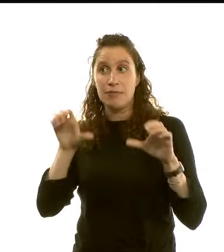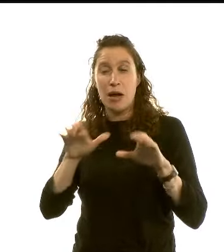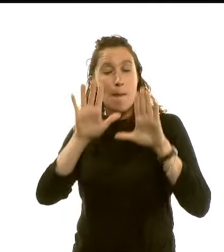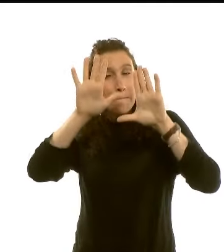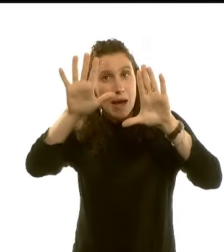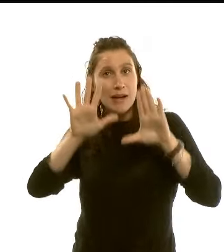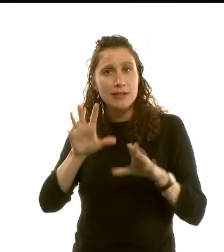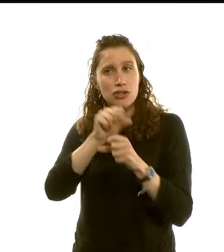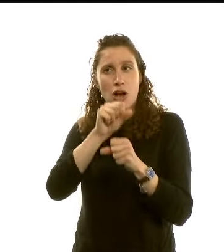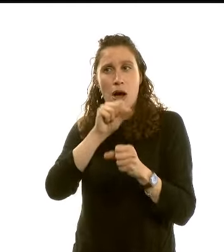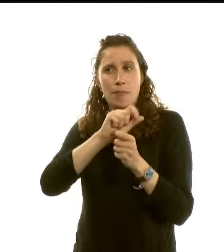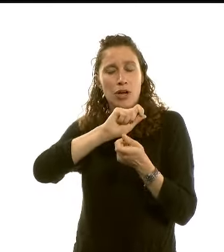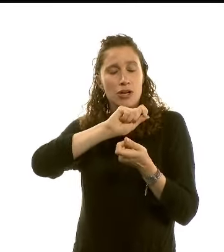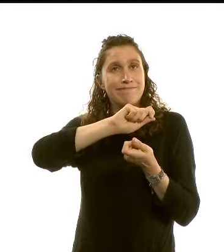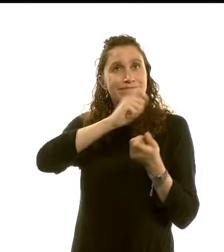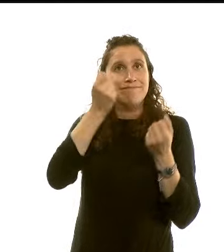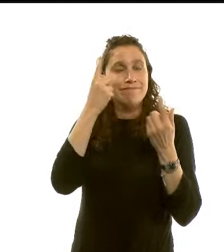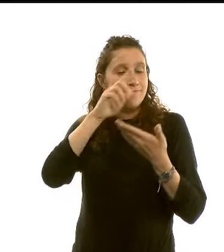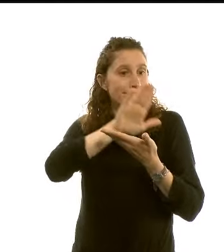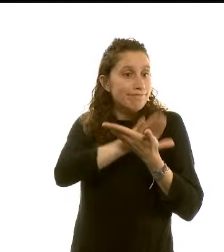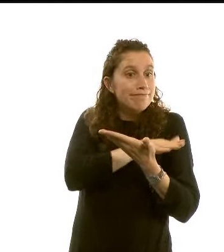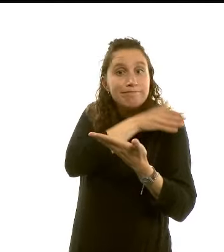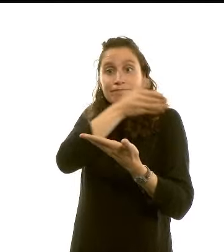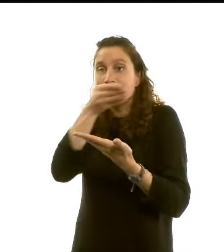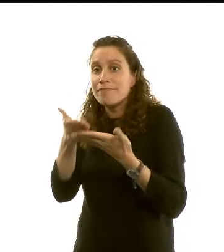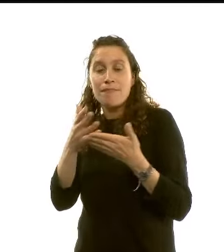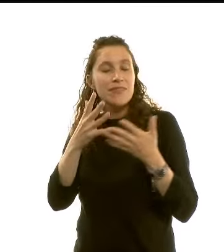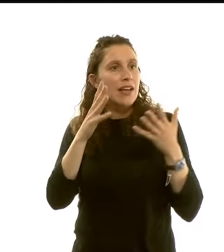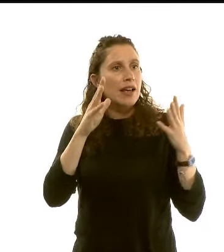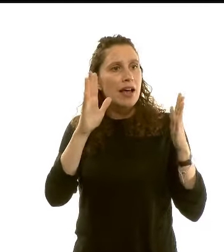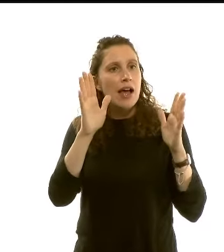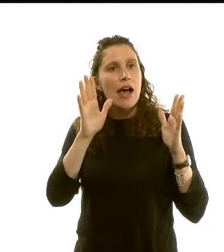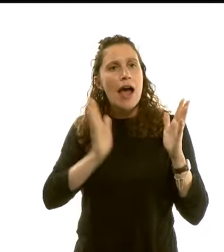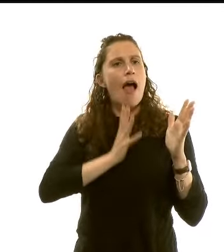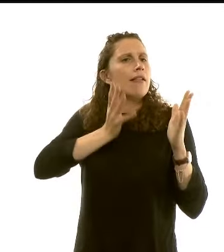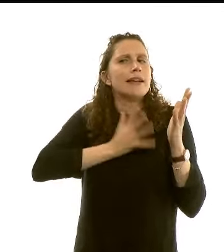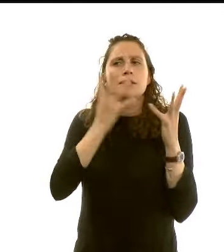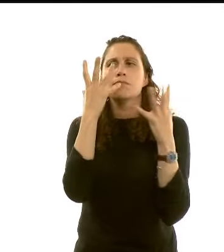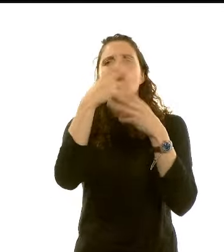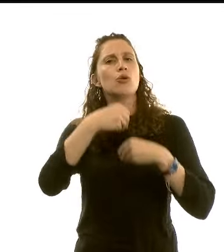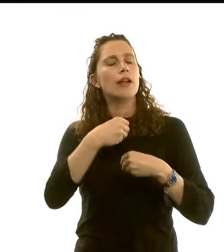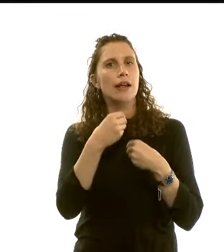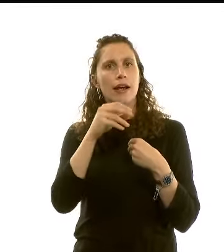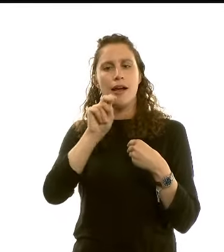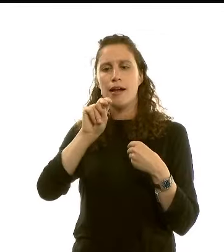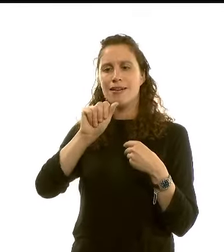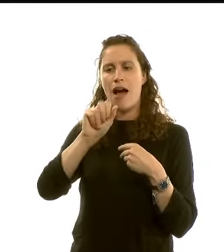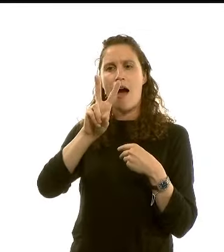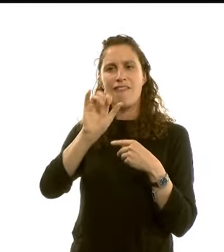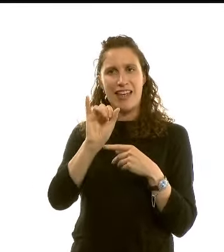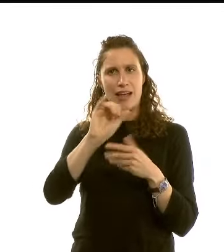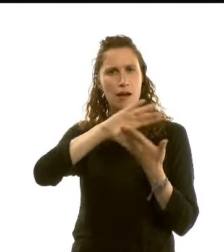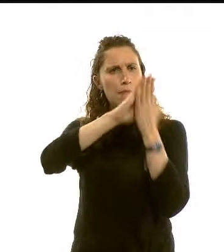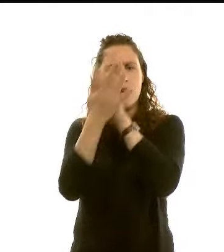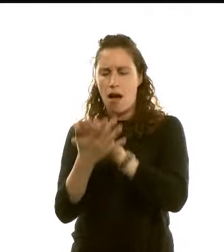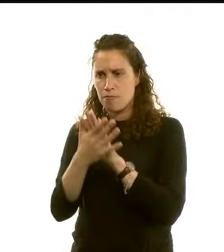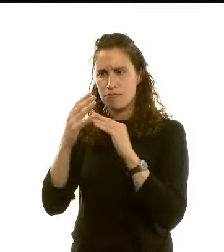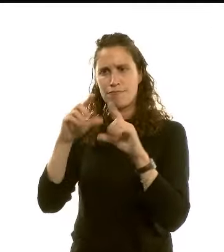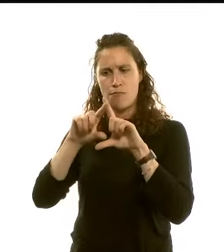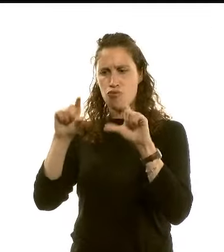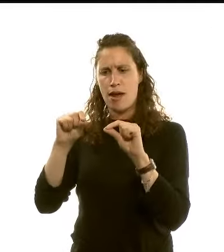job translating the elegance and the beauty and the majesty of the Na'vi into this brick-built